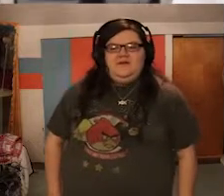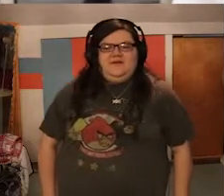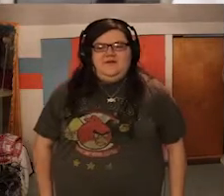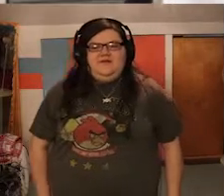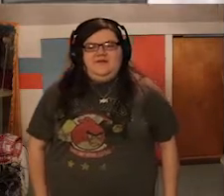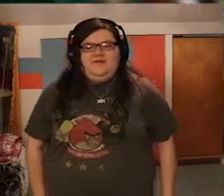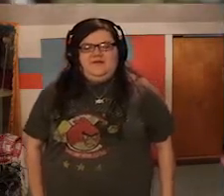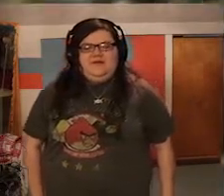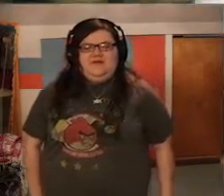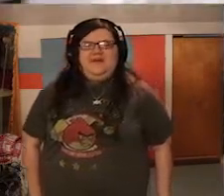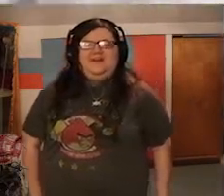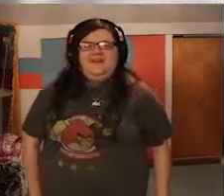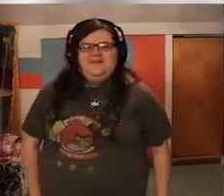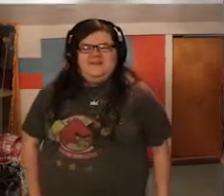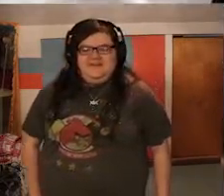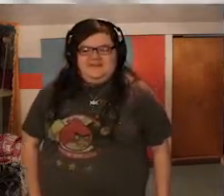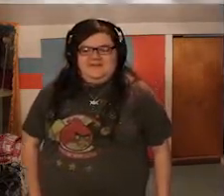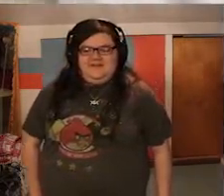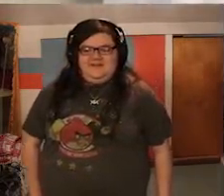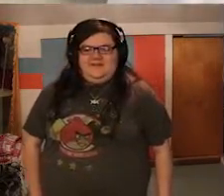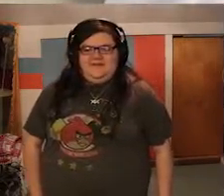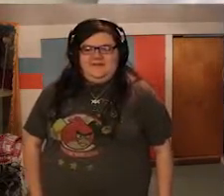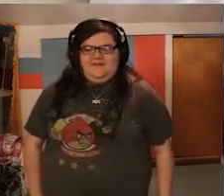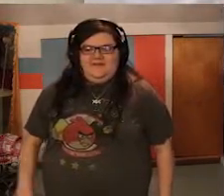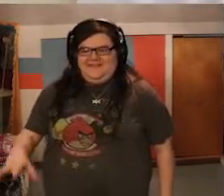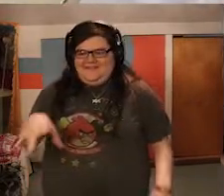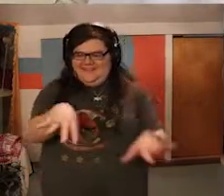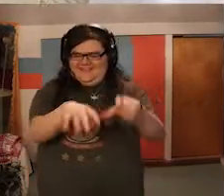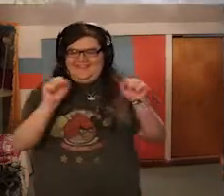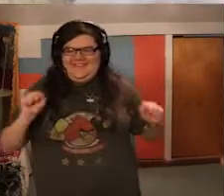know. Cherry to my eyes.